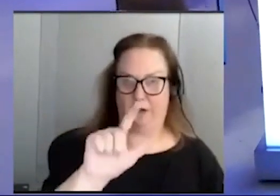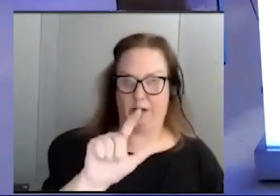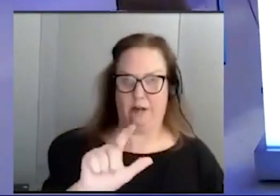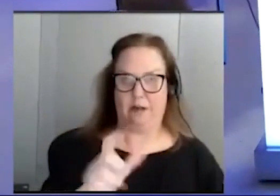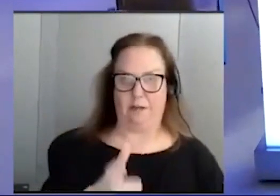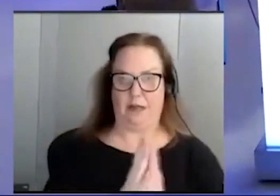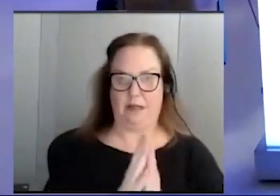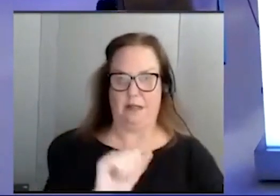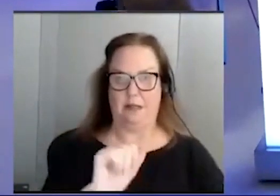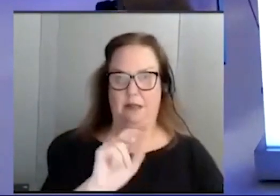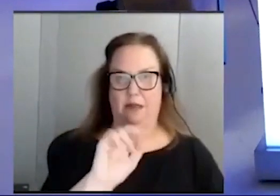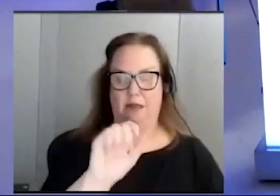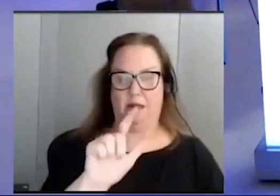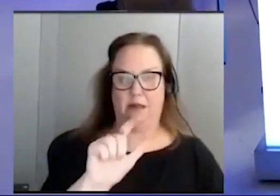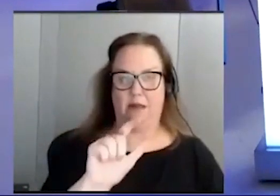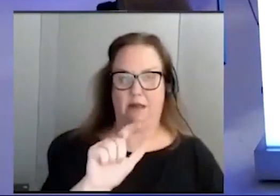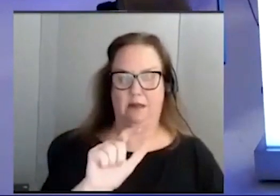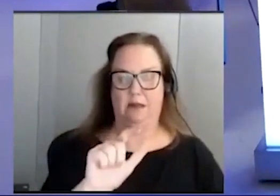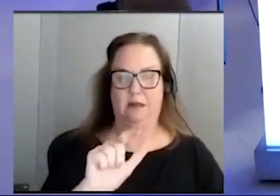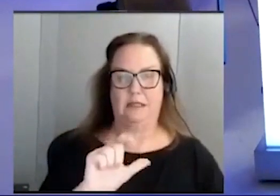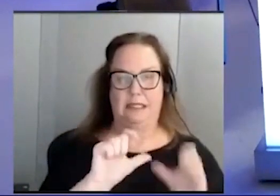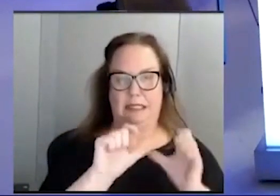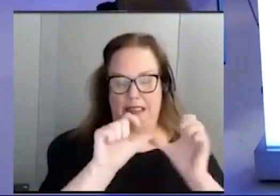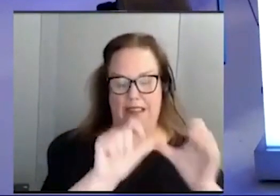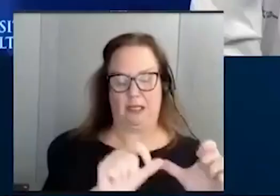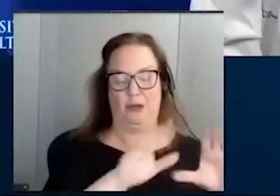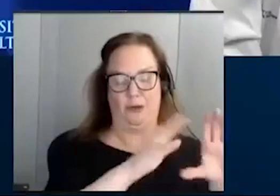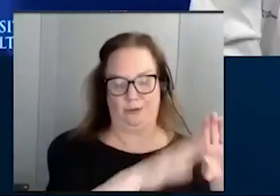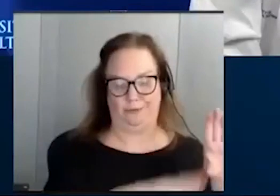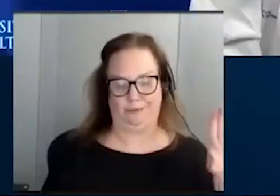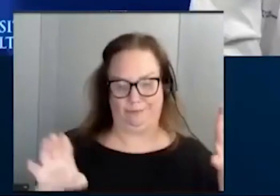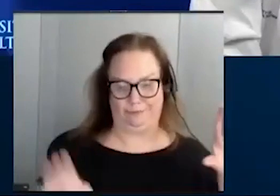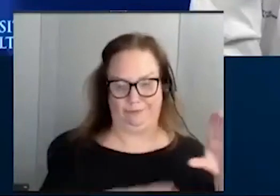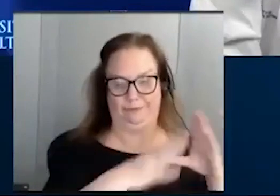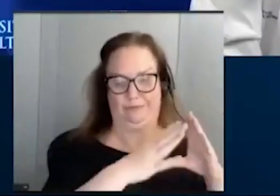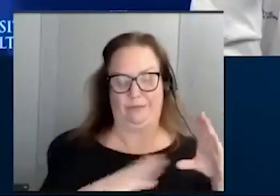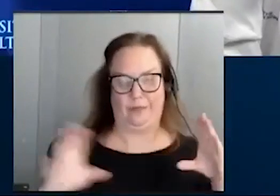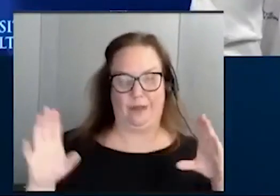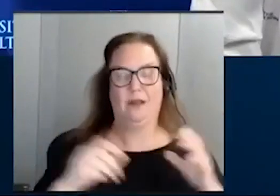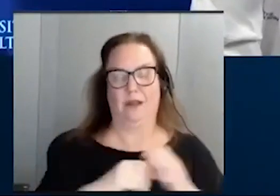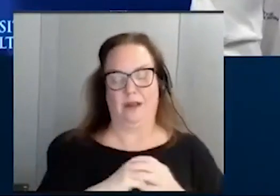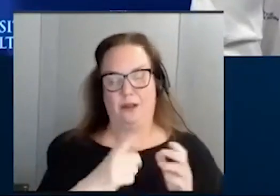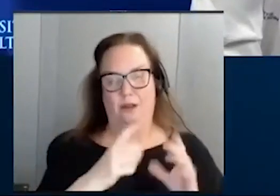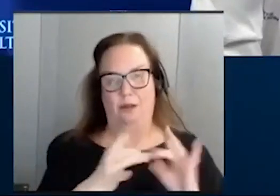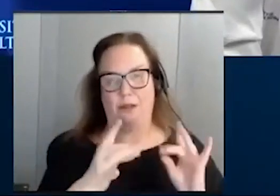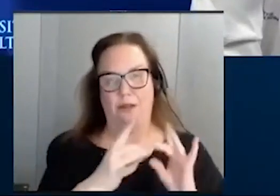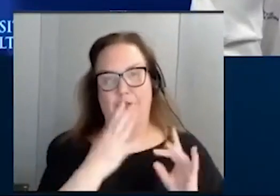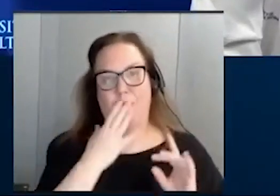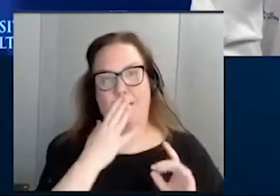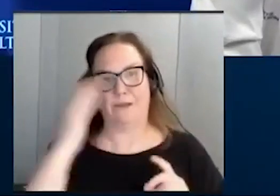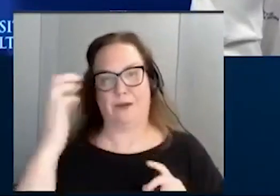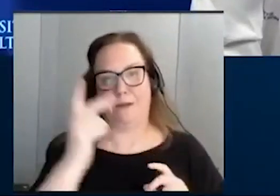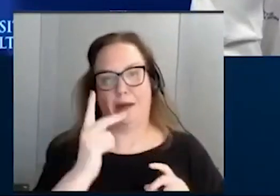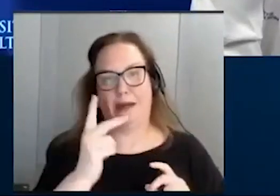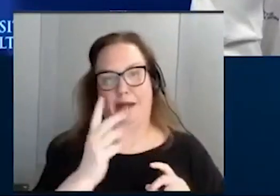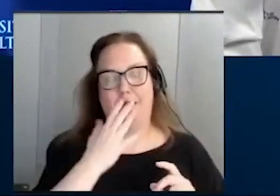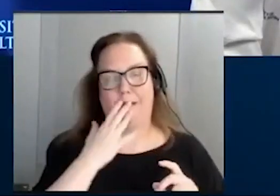this. It is a continuum. You mentioned that first. And second of all, thanks for being back, and thanks for being such a